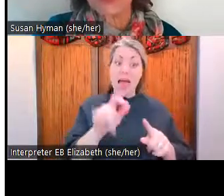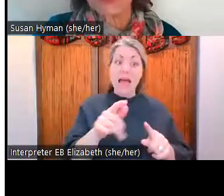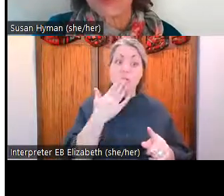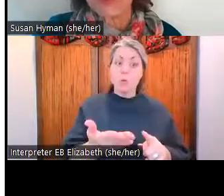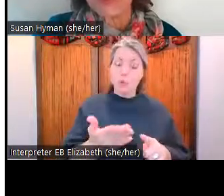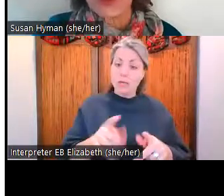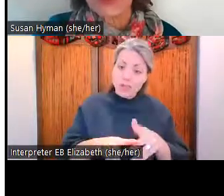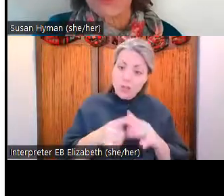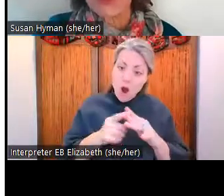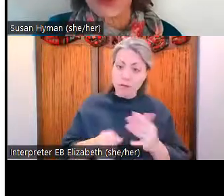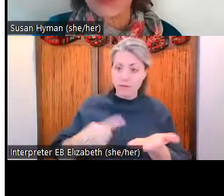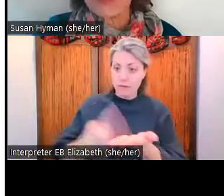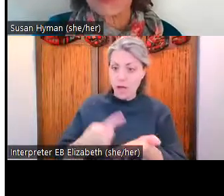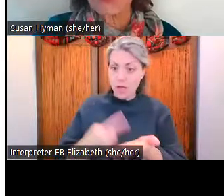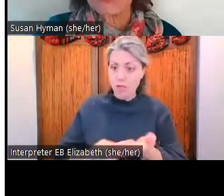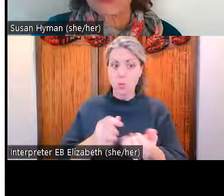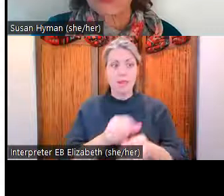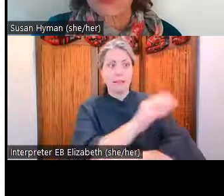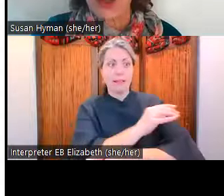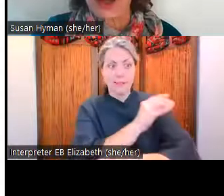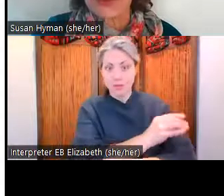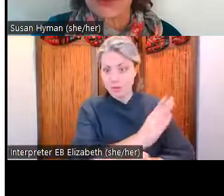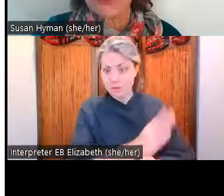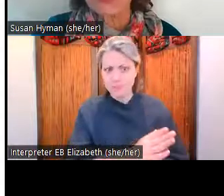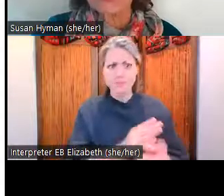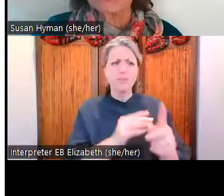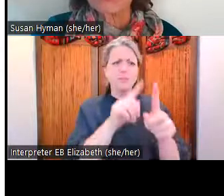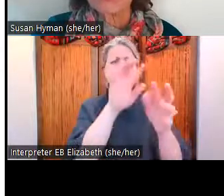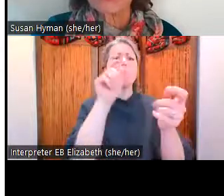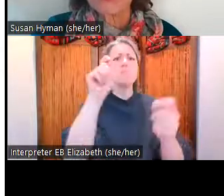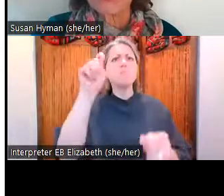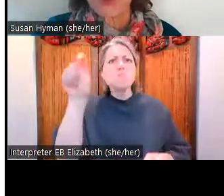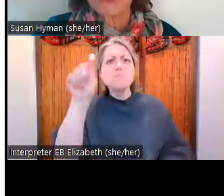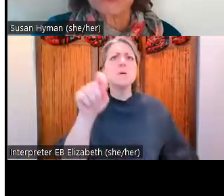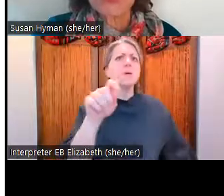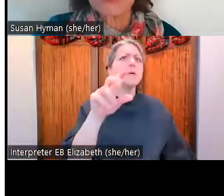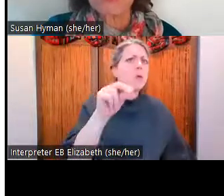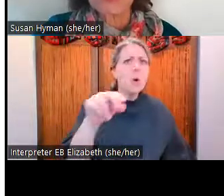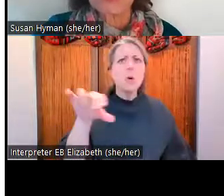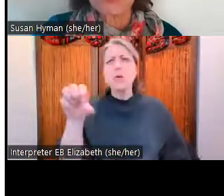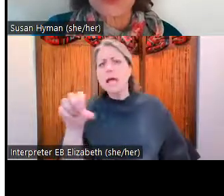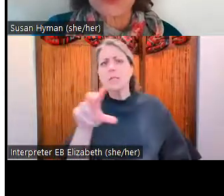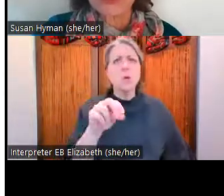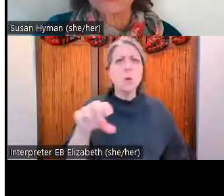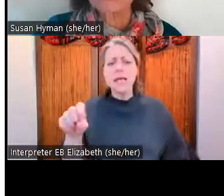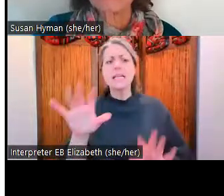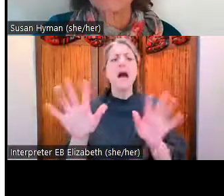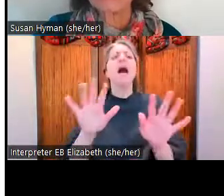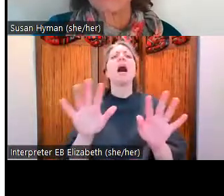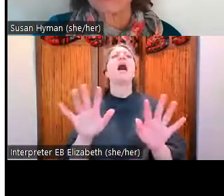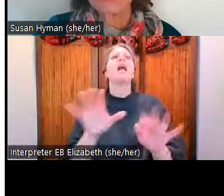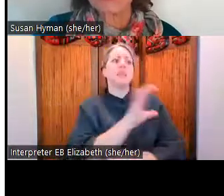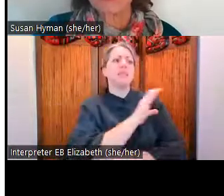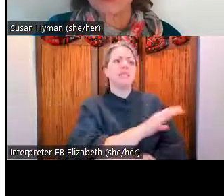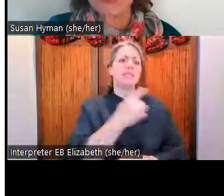a discussion. That for any of these questions that are positive, the clinician is supposed to use a standardized set